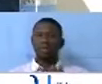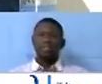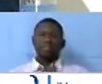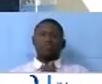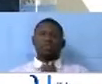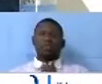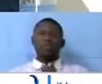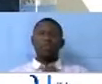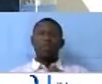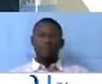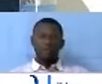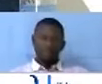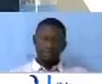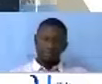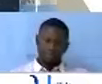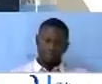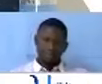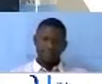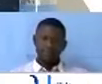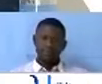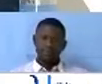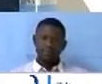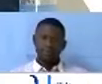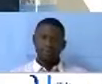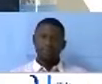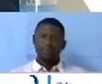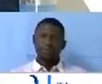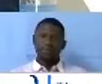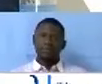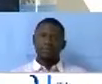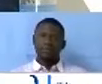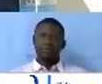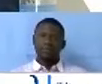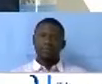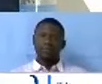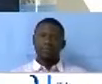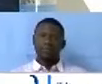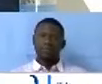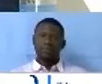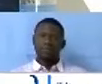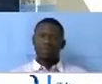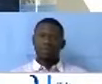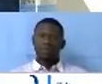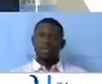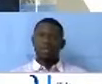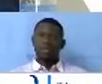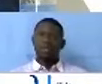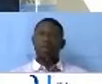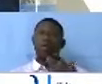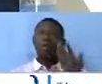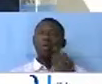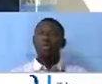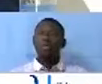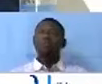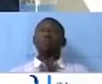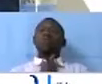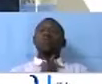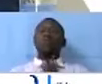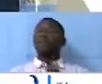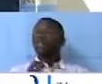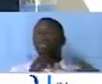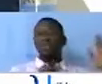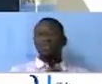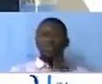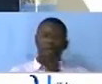dal di ma xoj. Dal di ma pogné. Which goes with a nasty slap. Nga xamné daf ko andalé ak mbecc bu